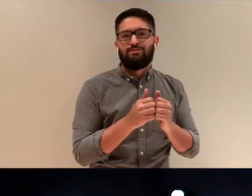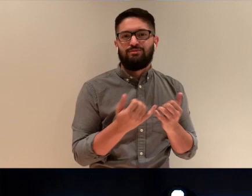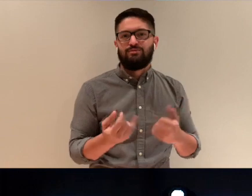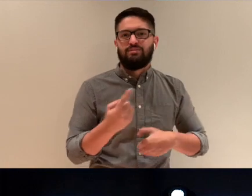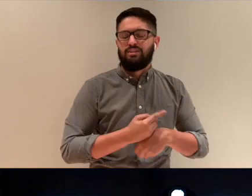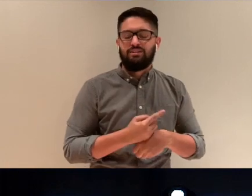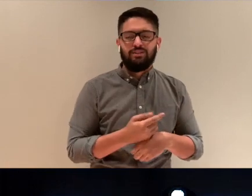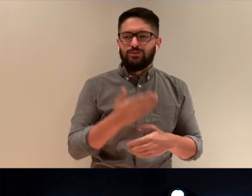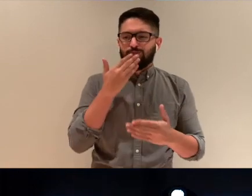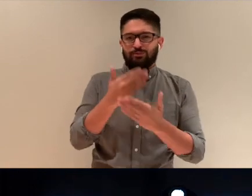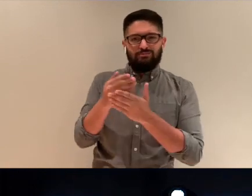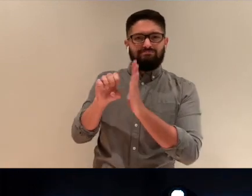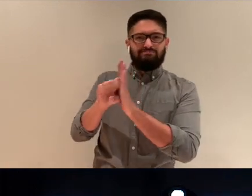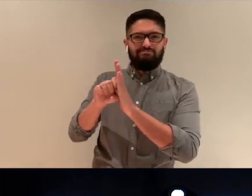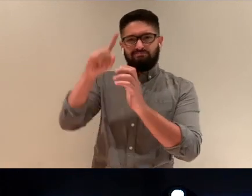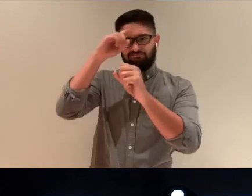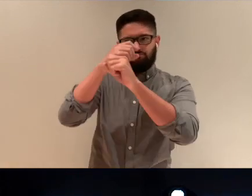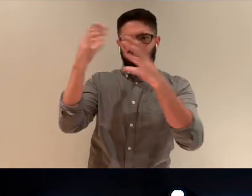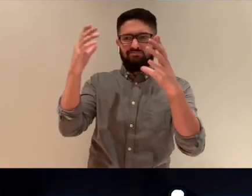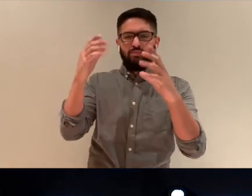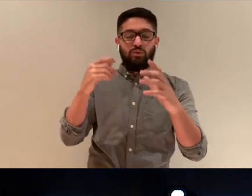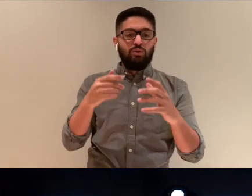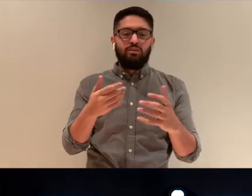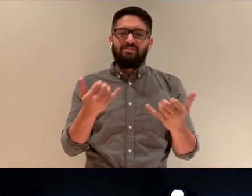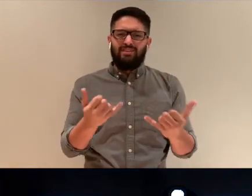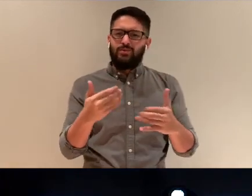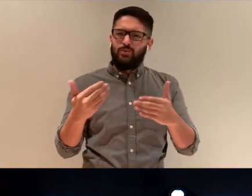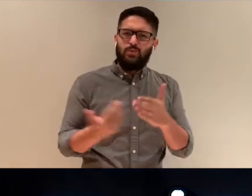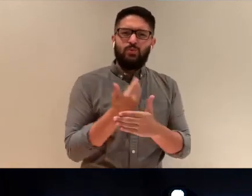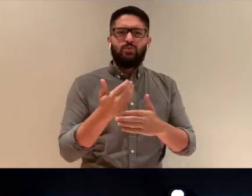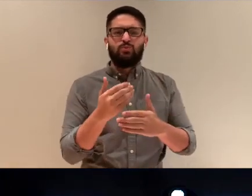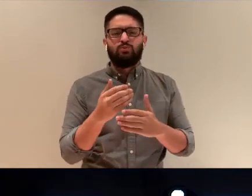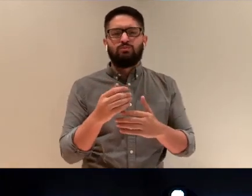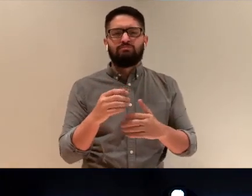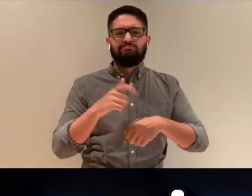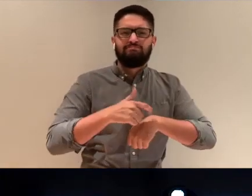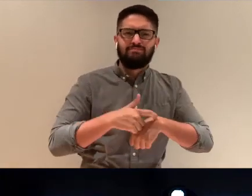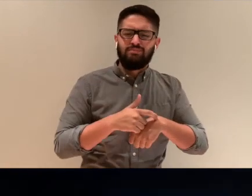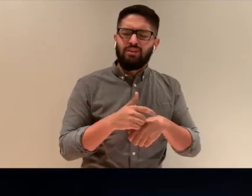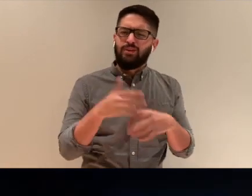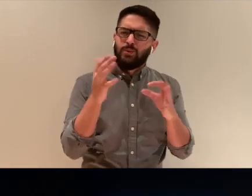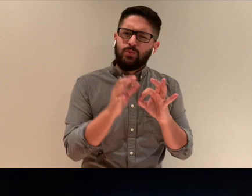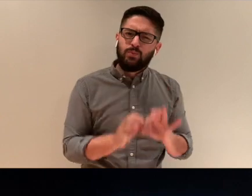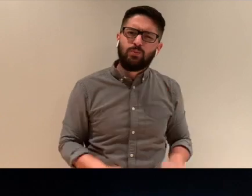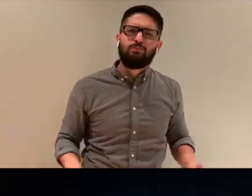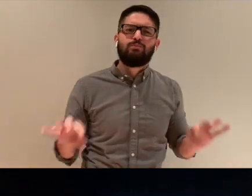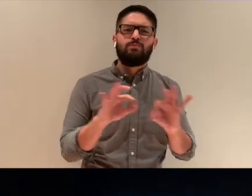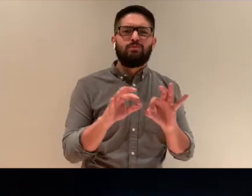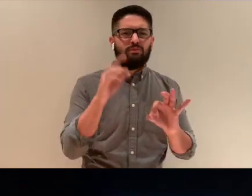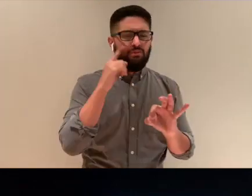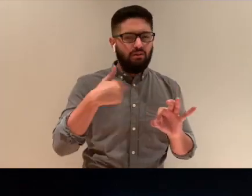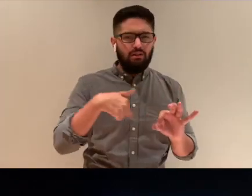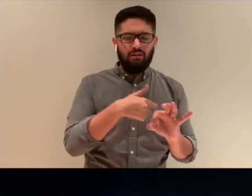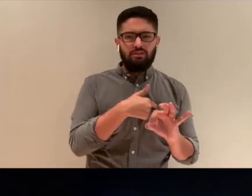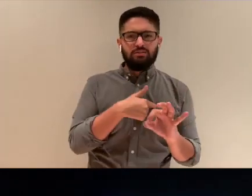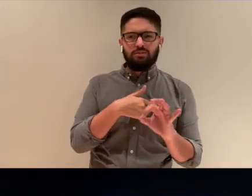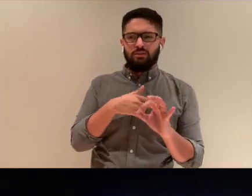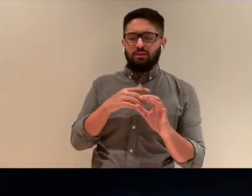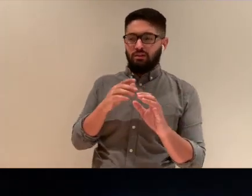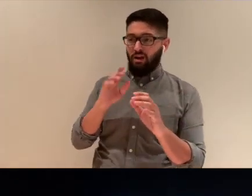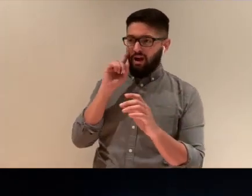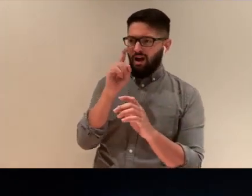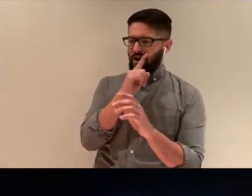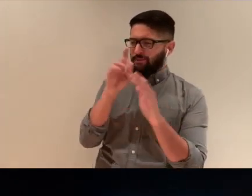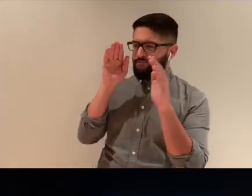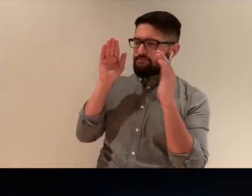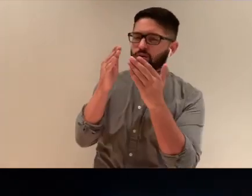together today, because what an image. As we enter into a brand new season, how important it is for us to fix